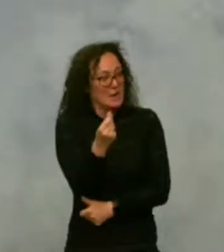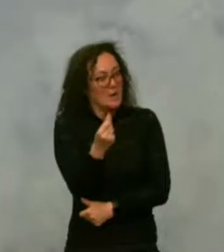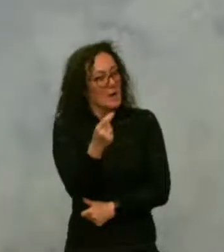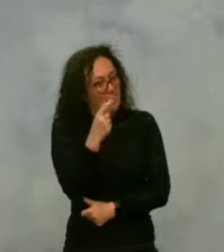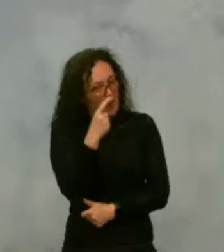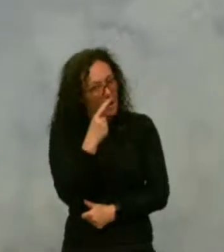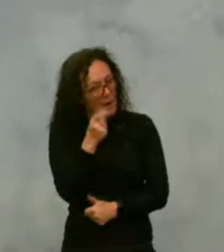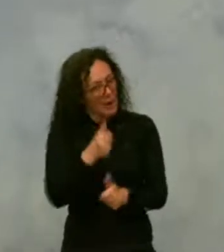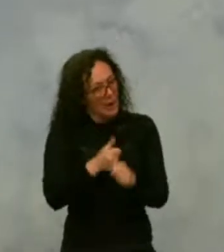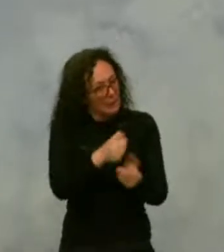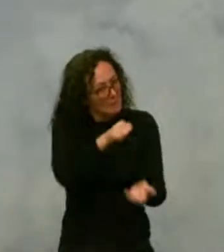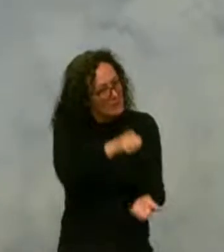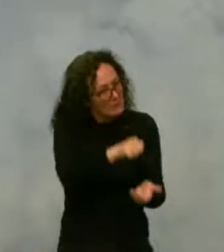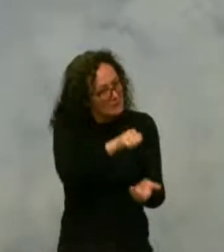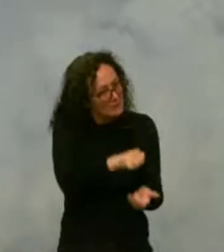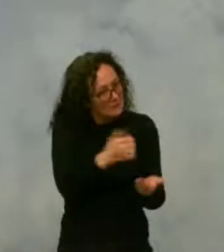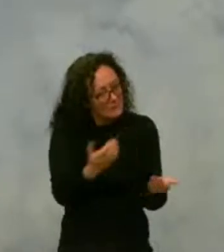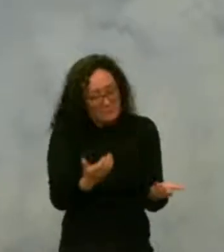budgets?